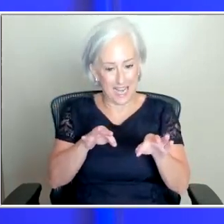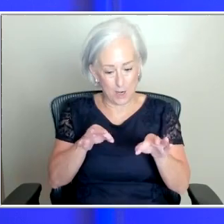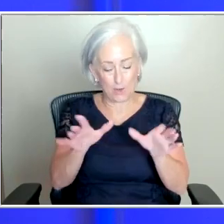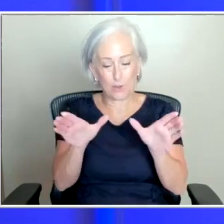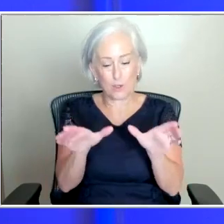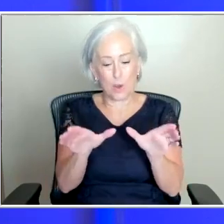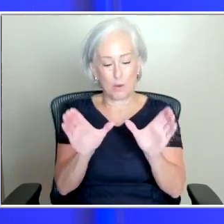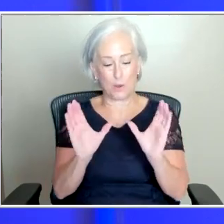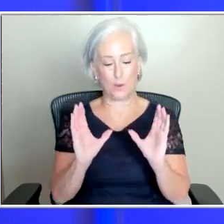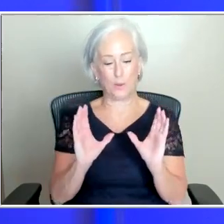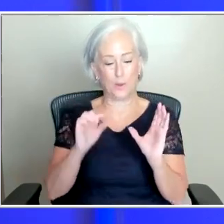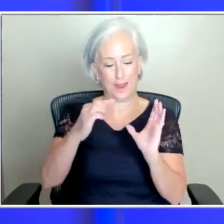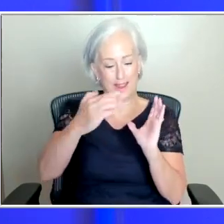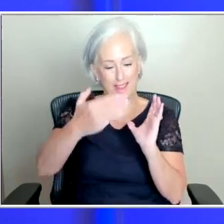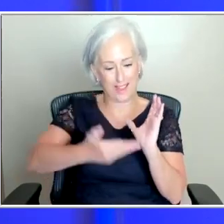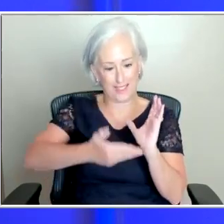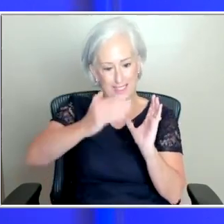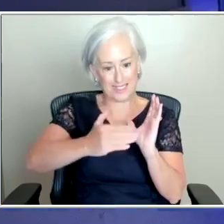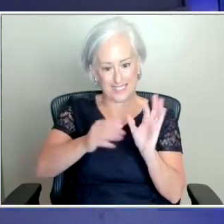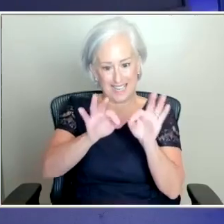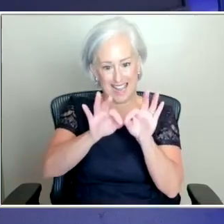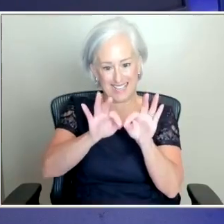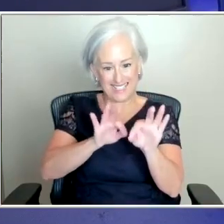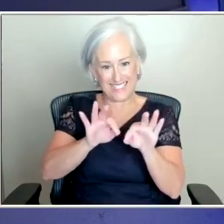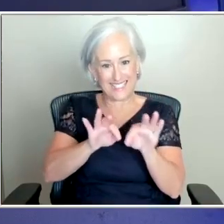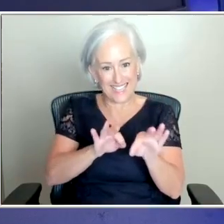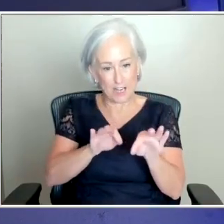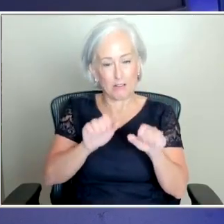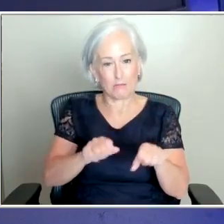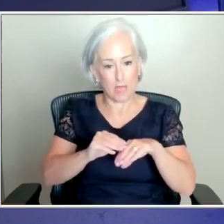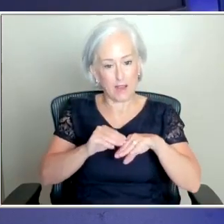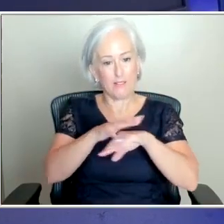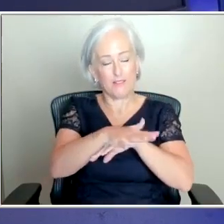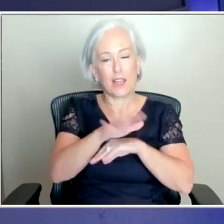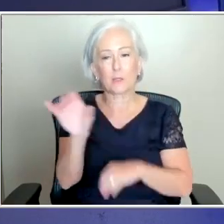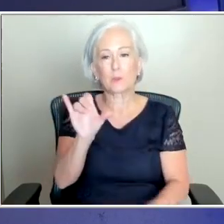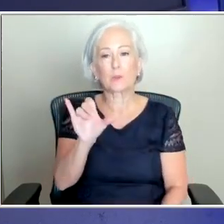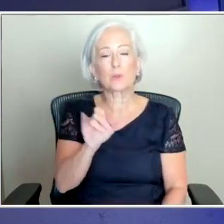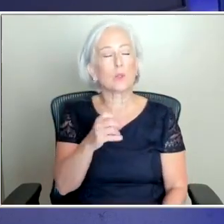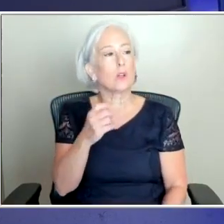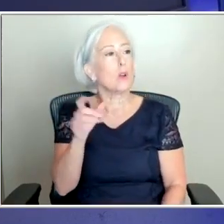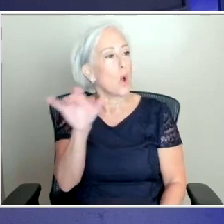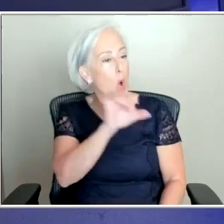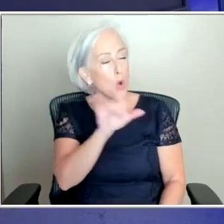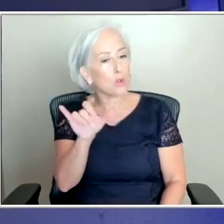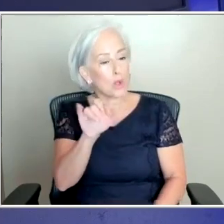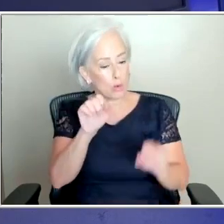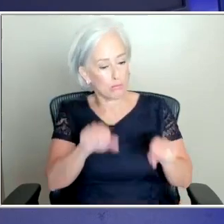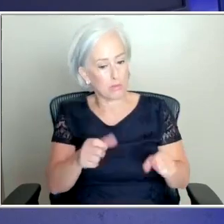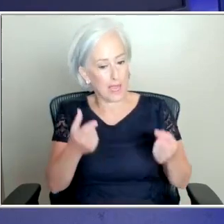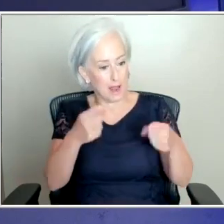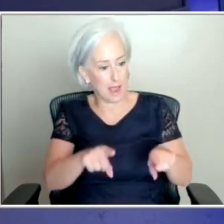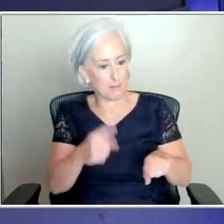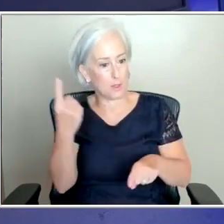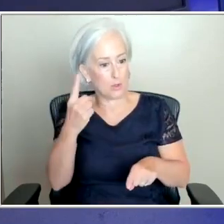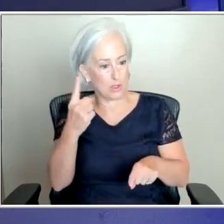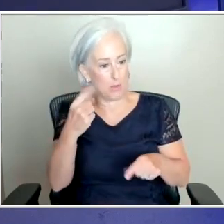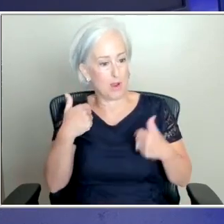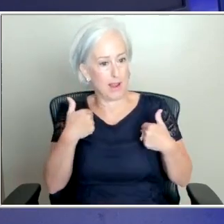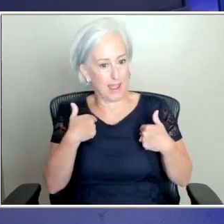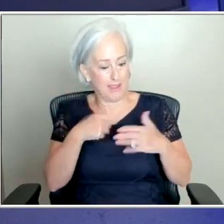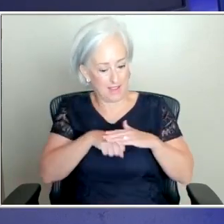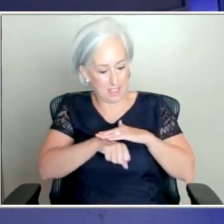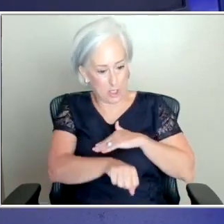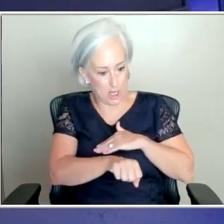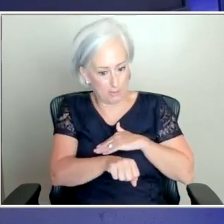tissues can occur. But it could also occur with someone who hasn't given childbirth but maybe has had a C-section, because again, full disclosure,